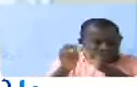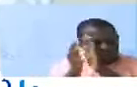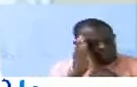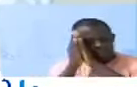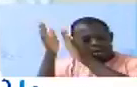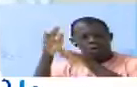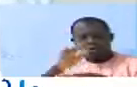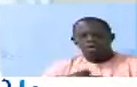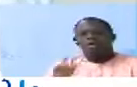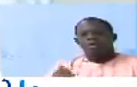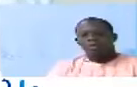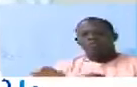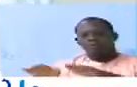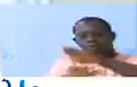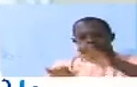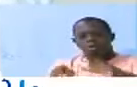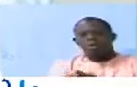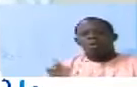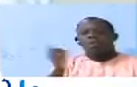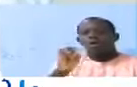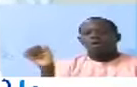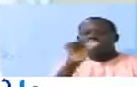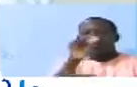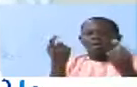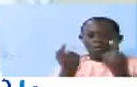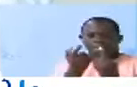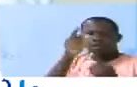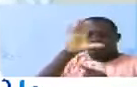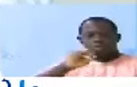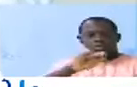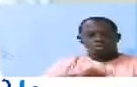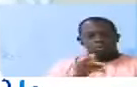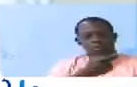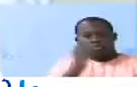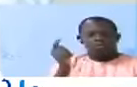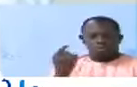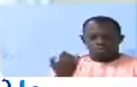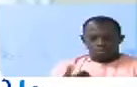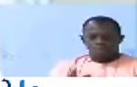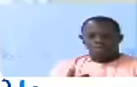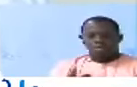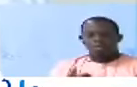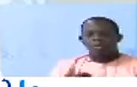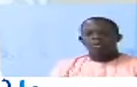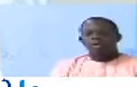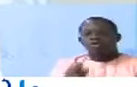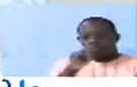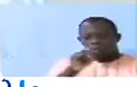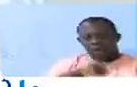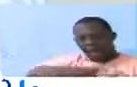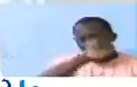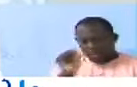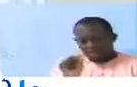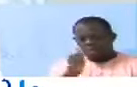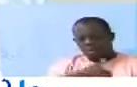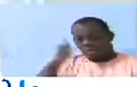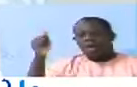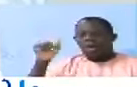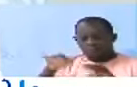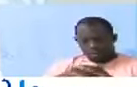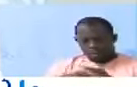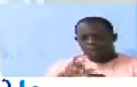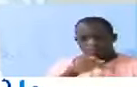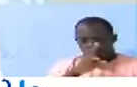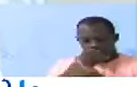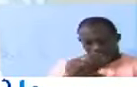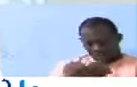if anything, did they do to you whilst you and your colleagues were lying on the floor? Yeah, I'm from Mole Janko. Yale